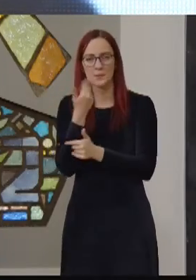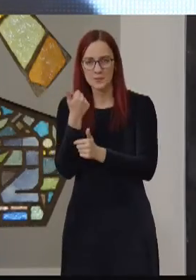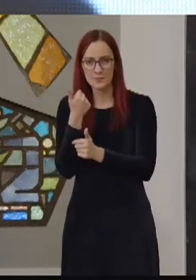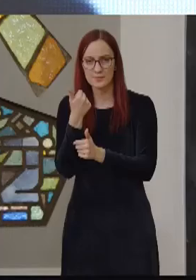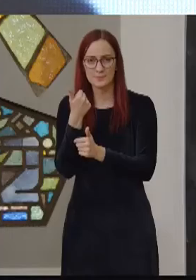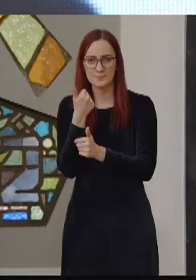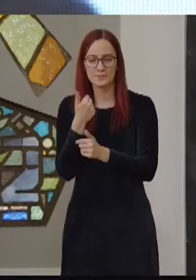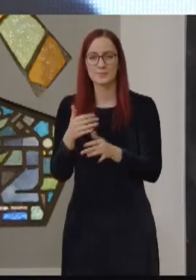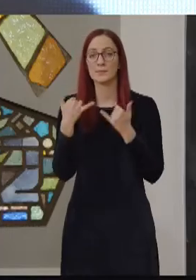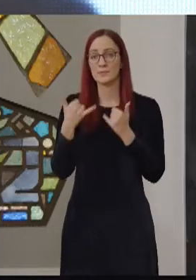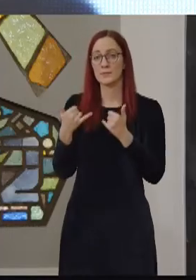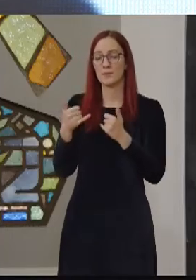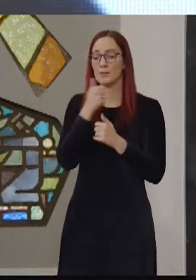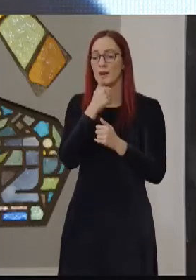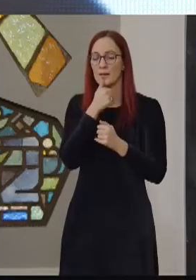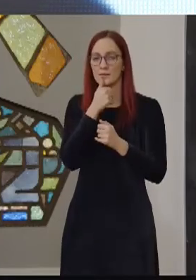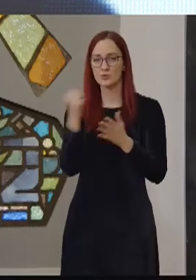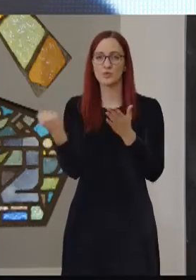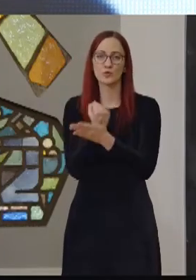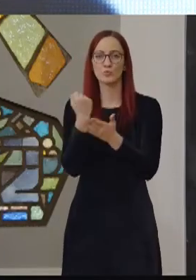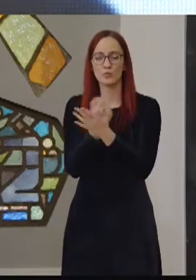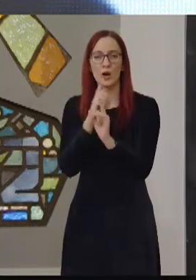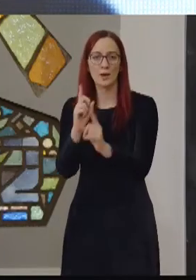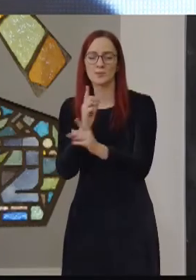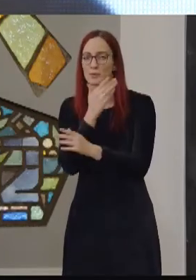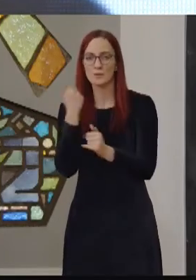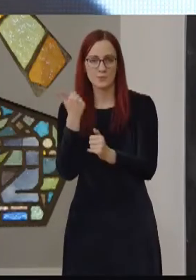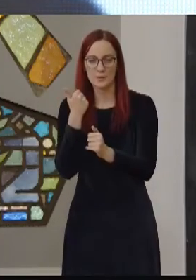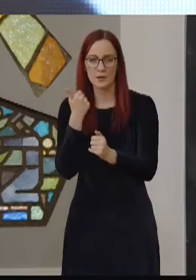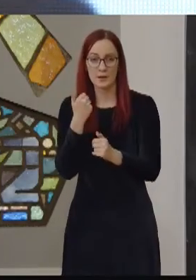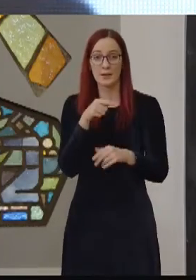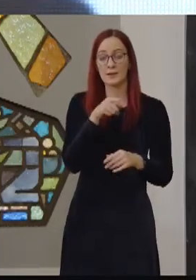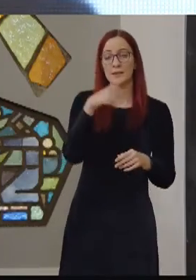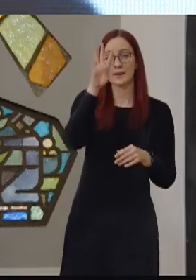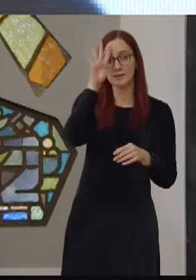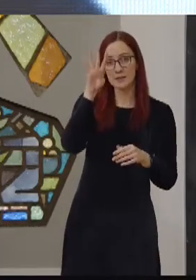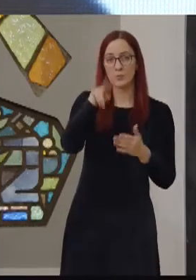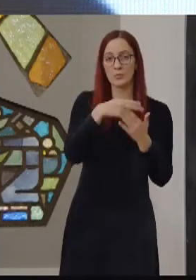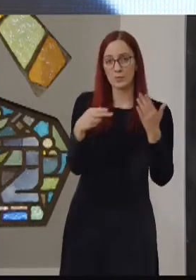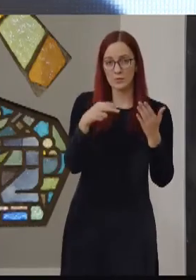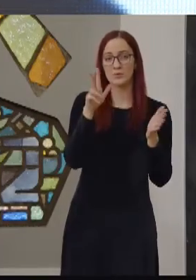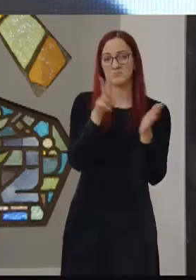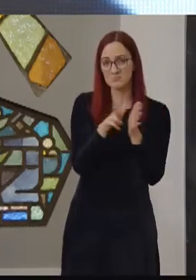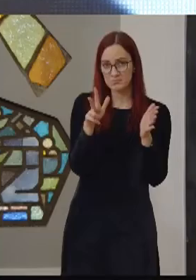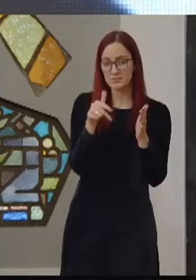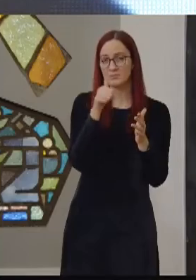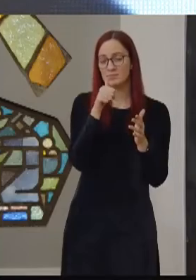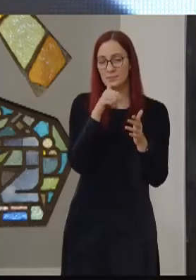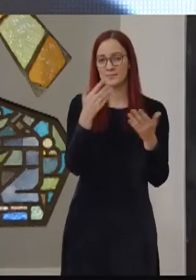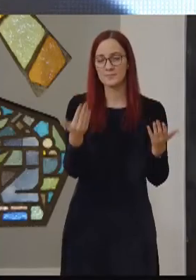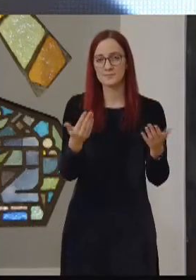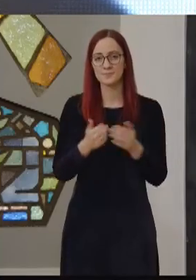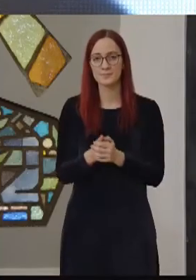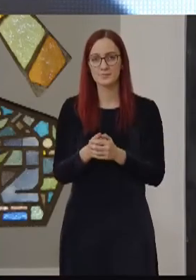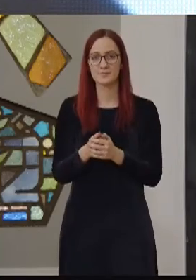could not enjoy the rights without certain legal acts adopted.